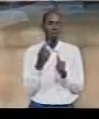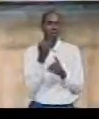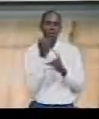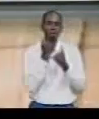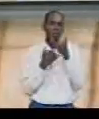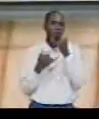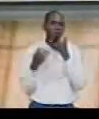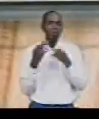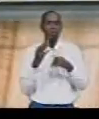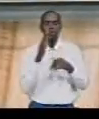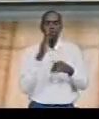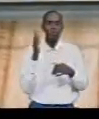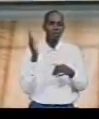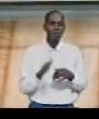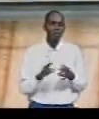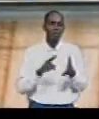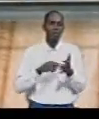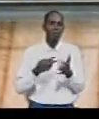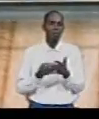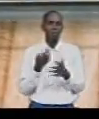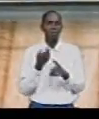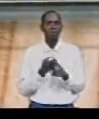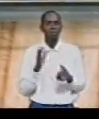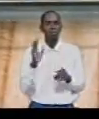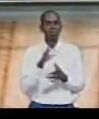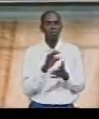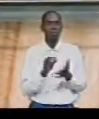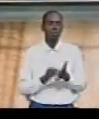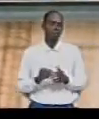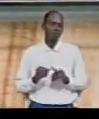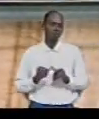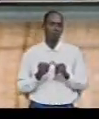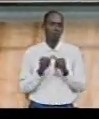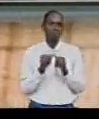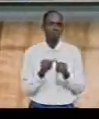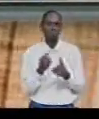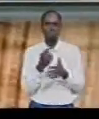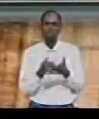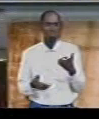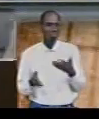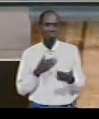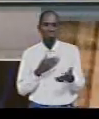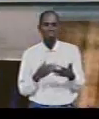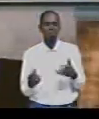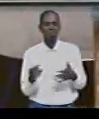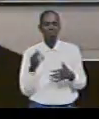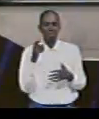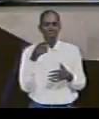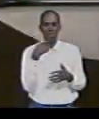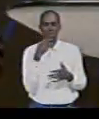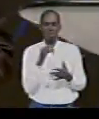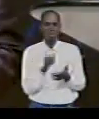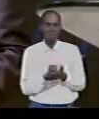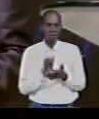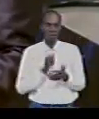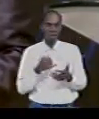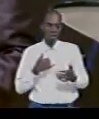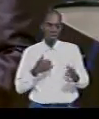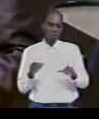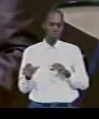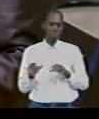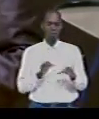fall from your own steadfastness. It said, whatever you see I've done and I wasn't steadfast, you